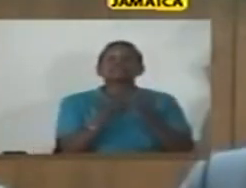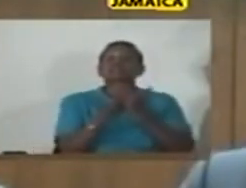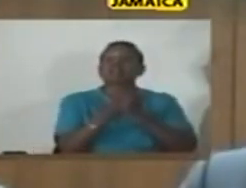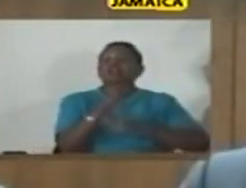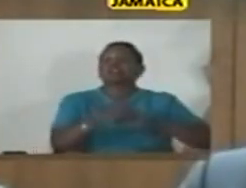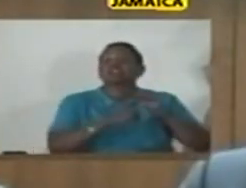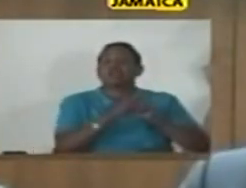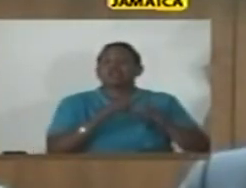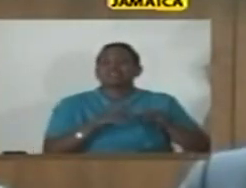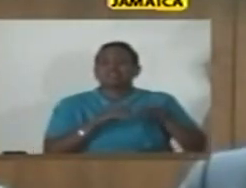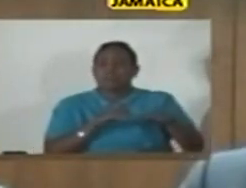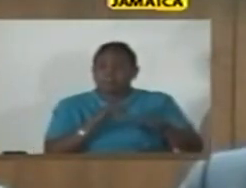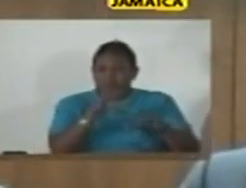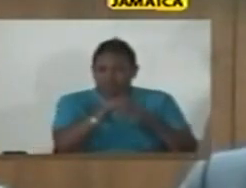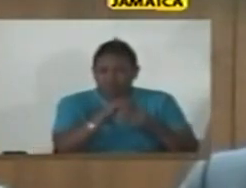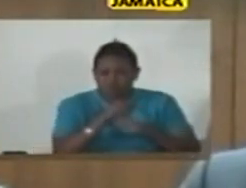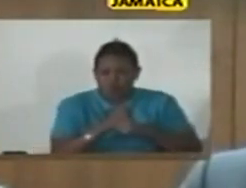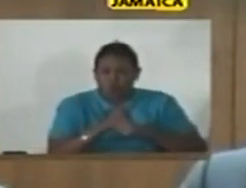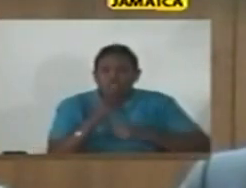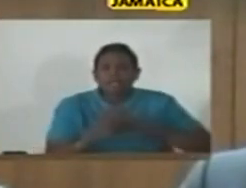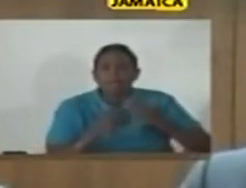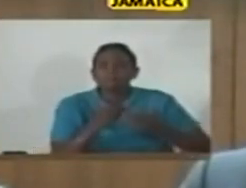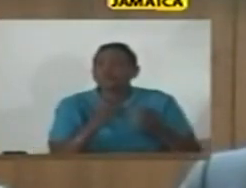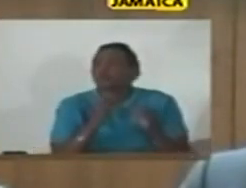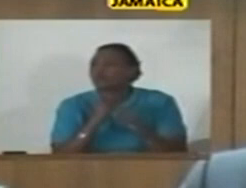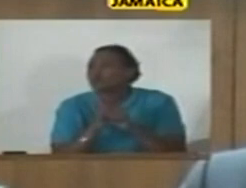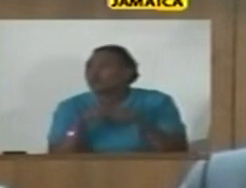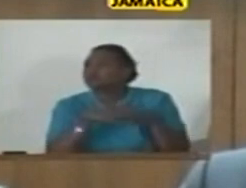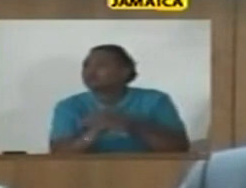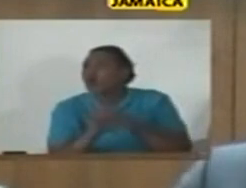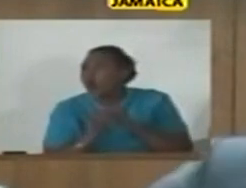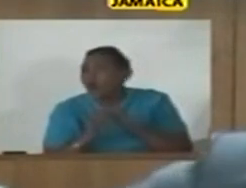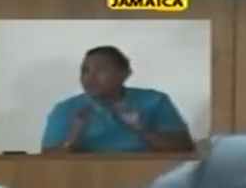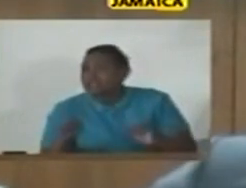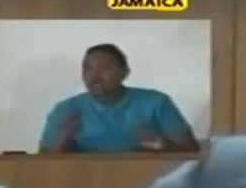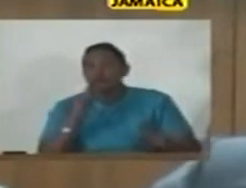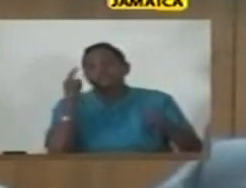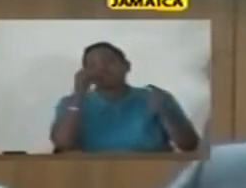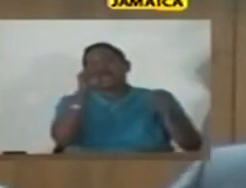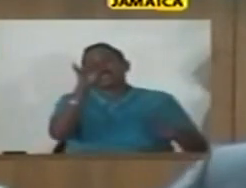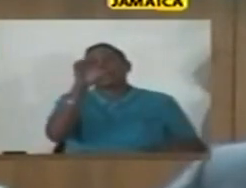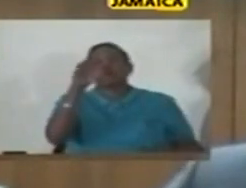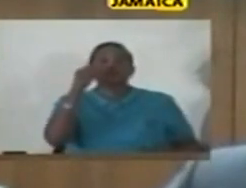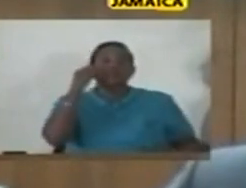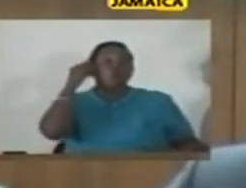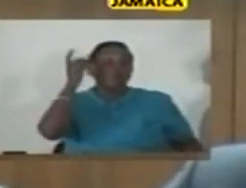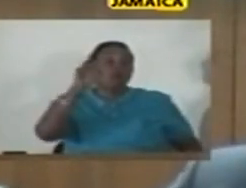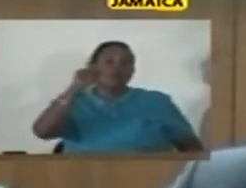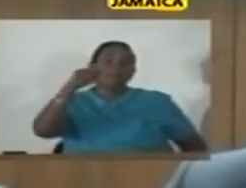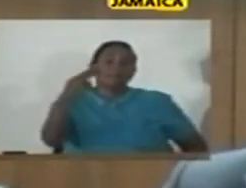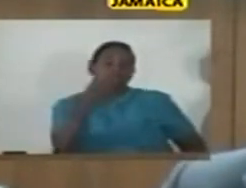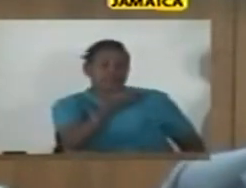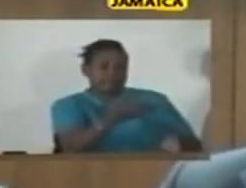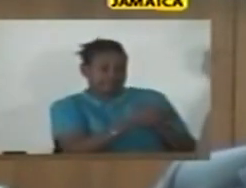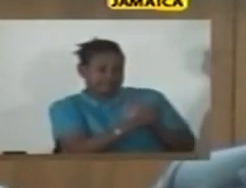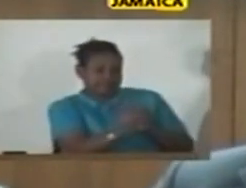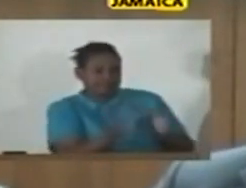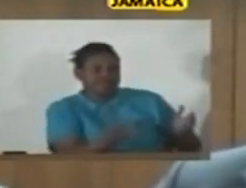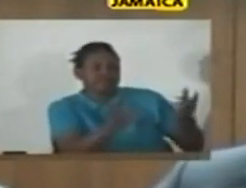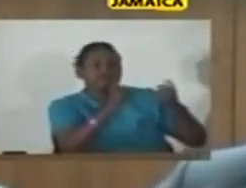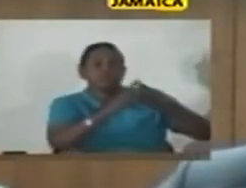Work will target 800 PATH households to benefit from upskilling initiatives and